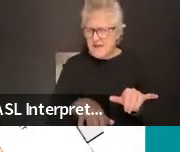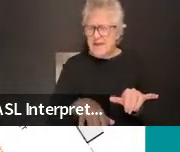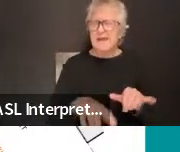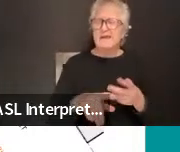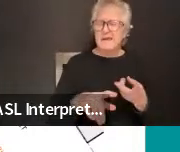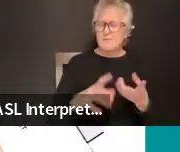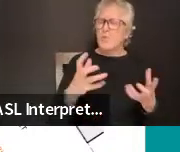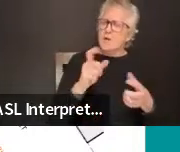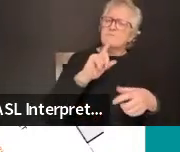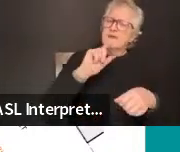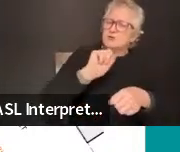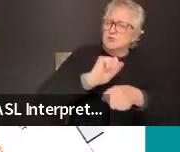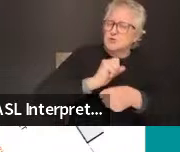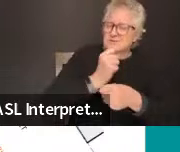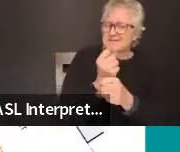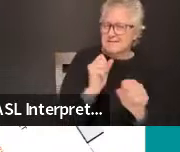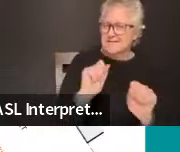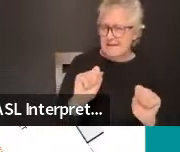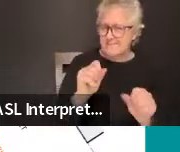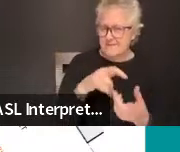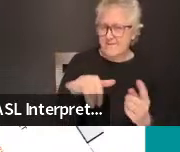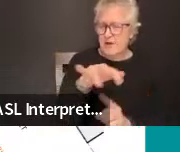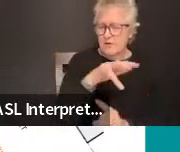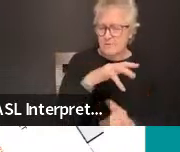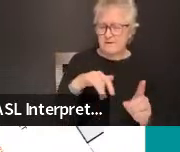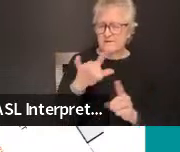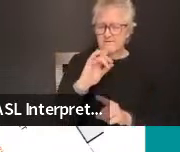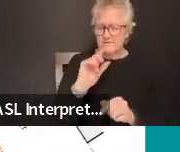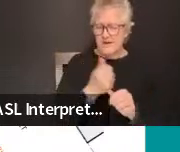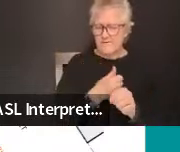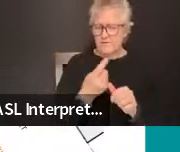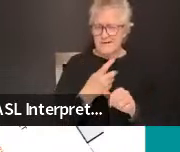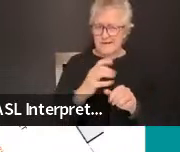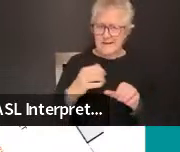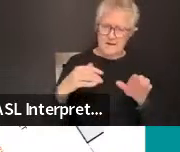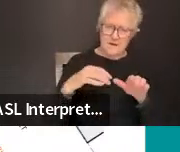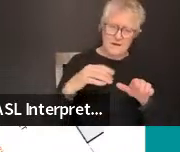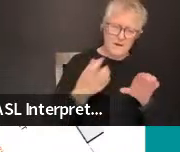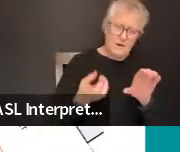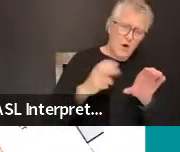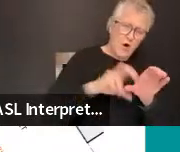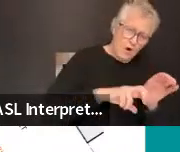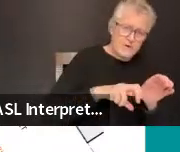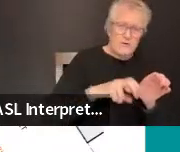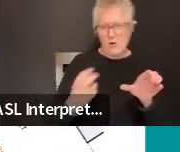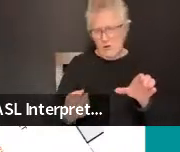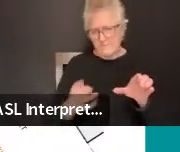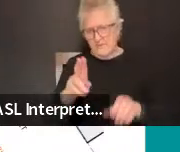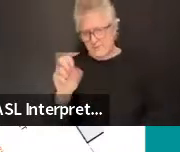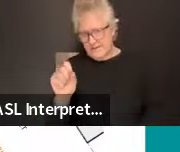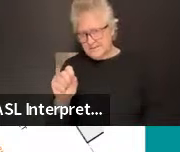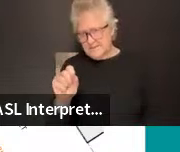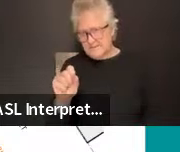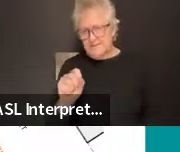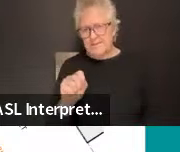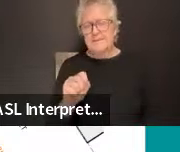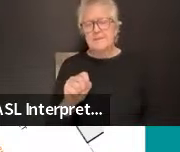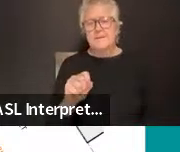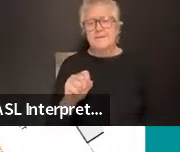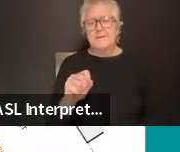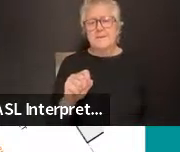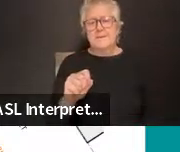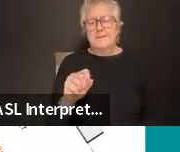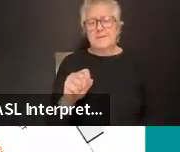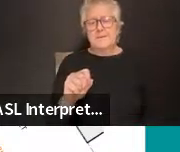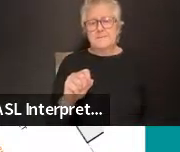to get on. And one of the basic principles for transit station design is the principles of